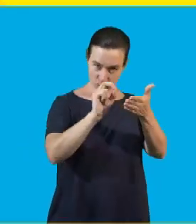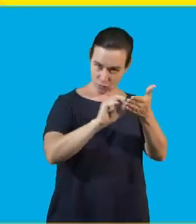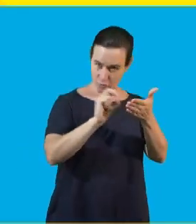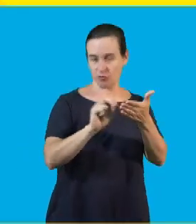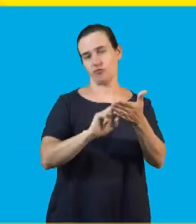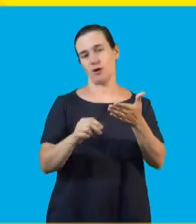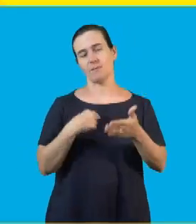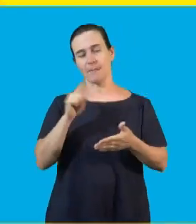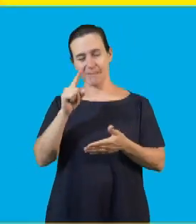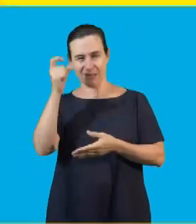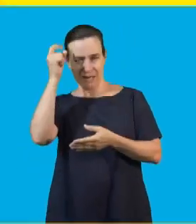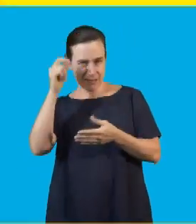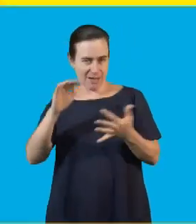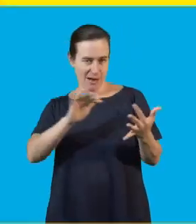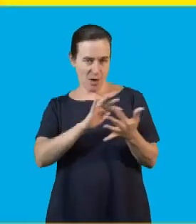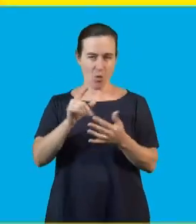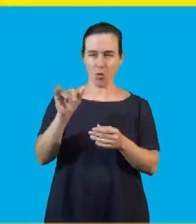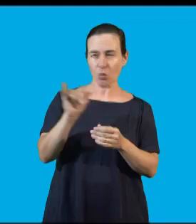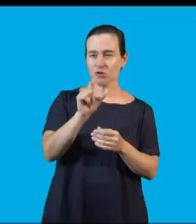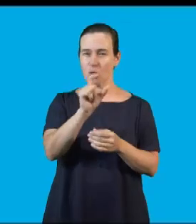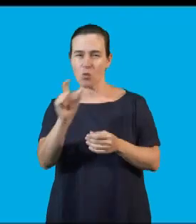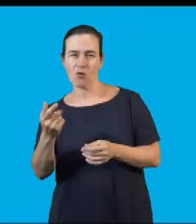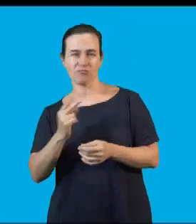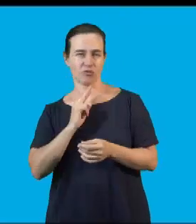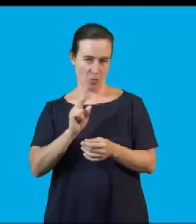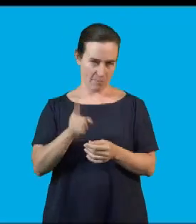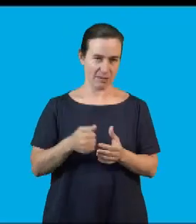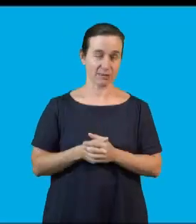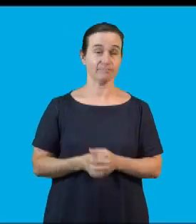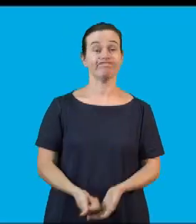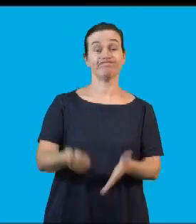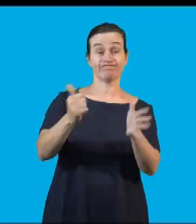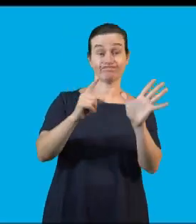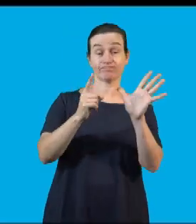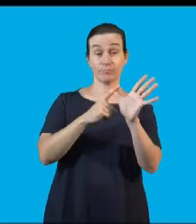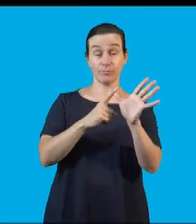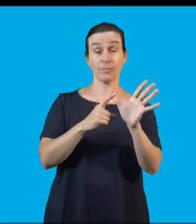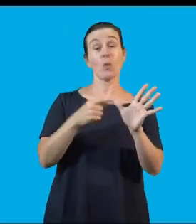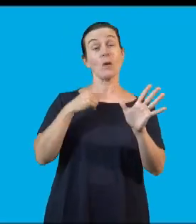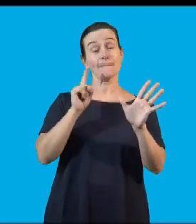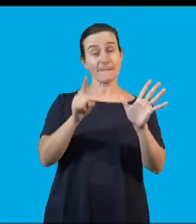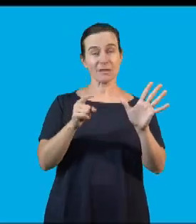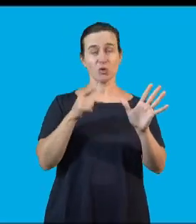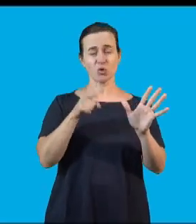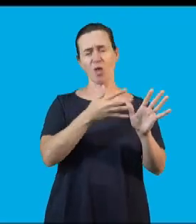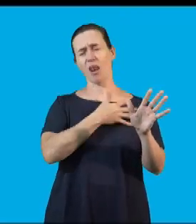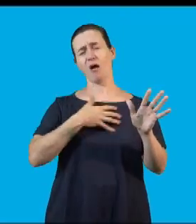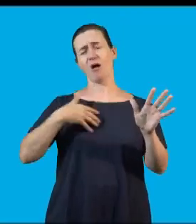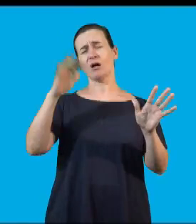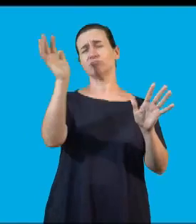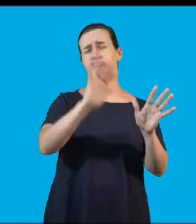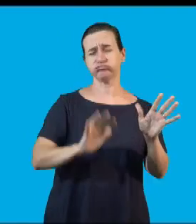register required for each piece. Ensure that your responses stay within the word limit